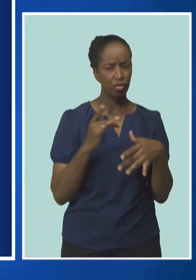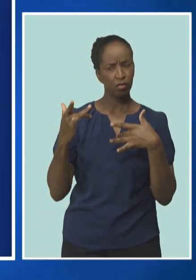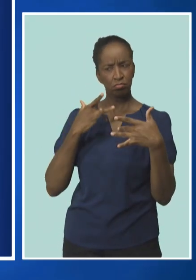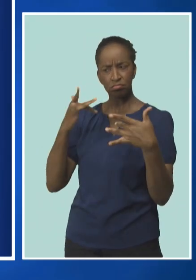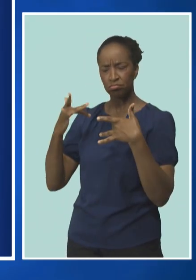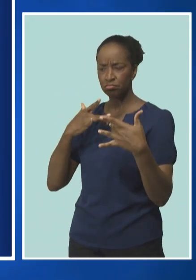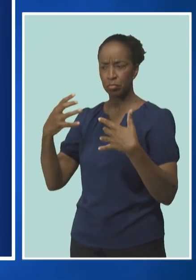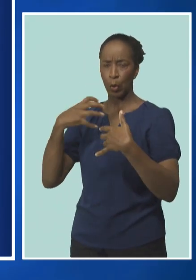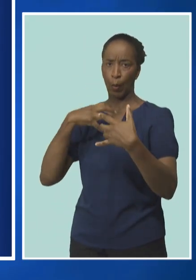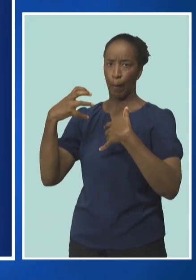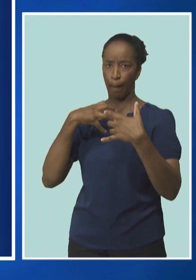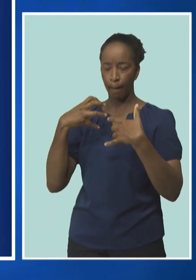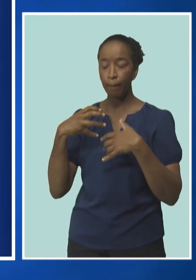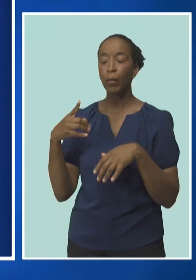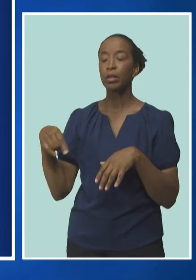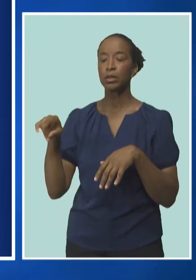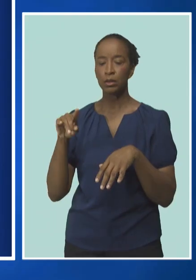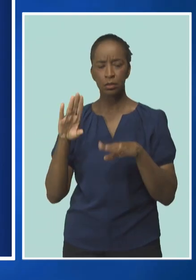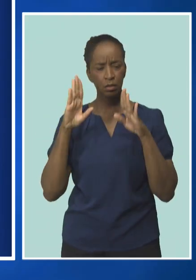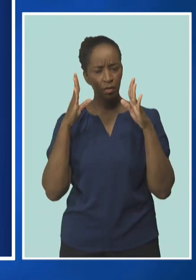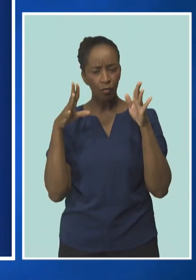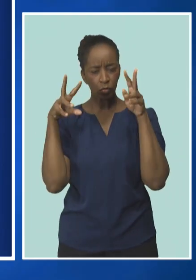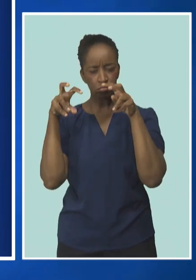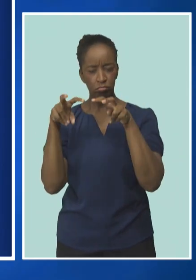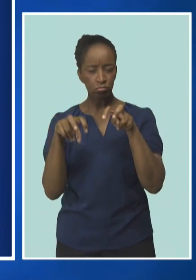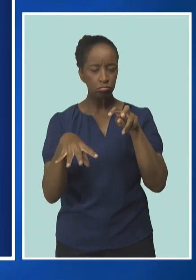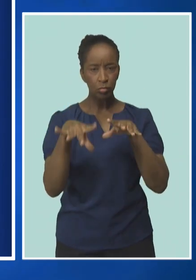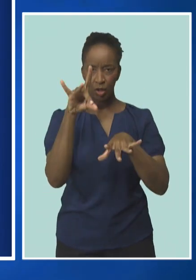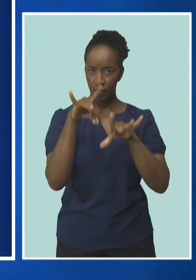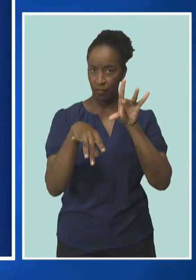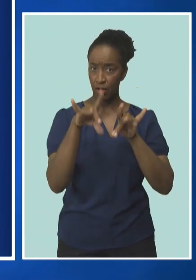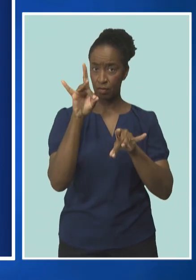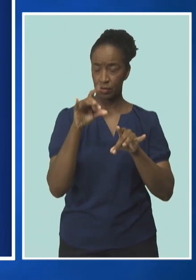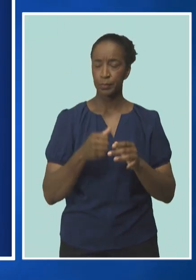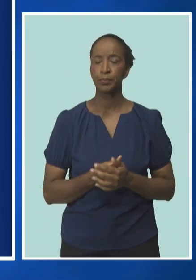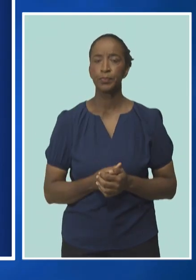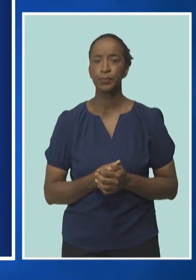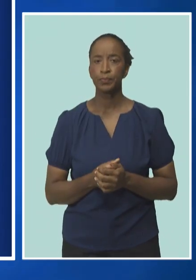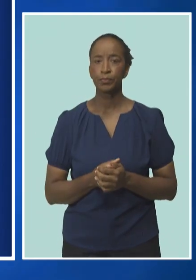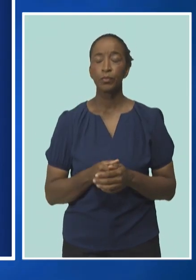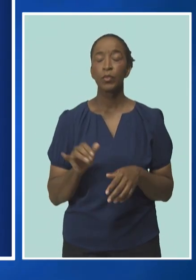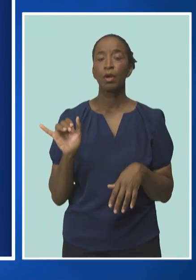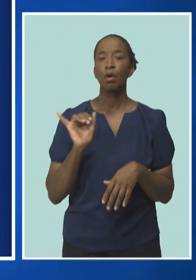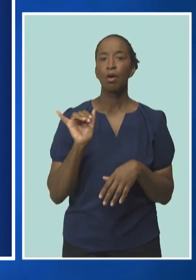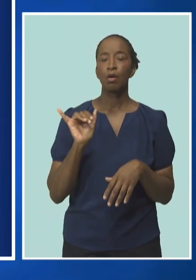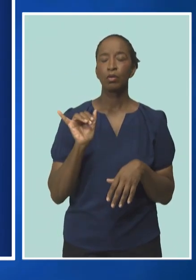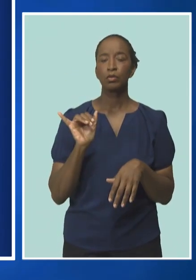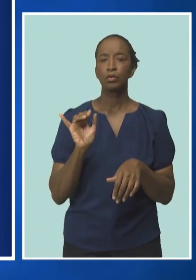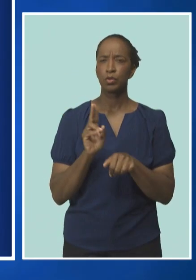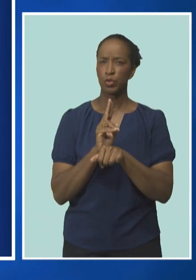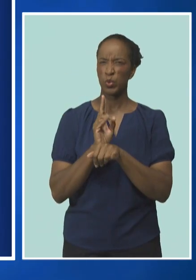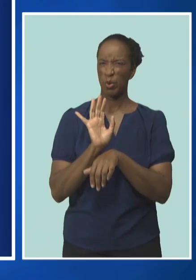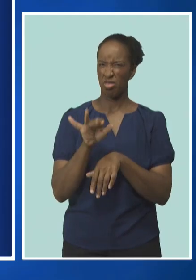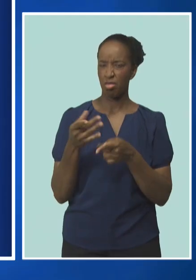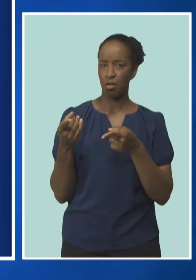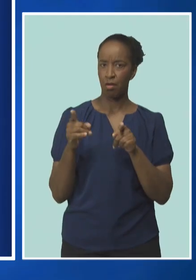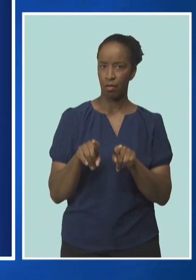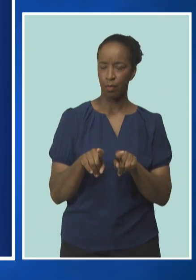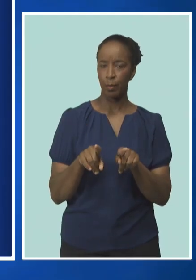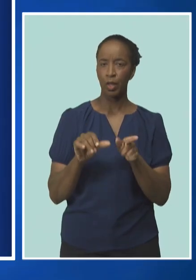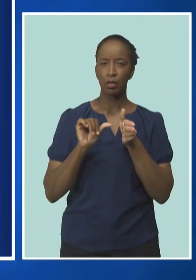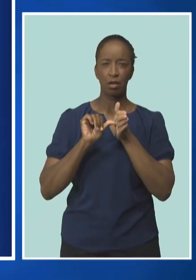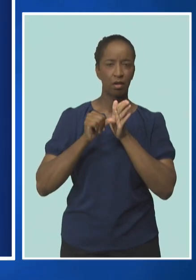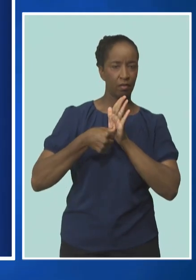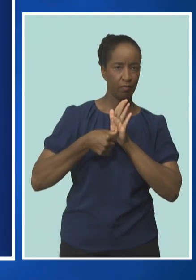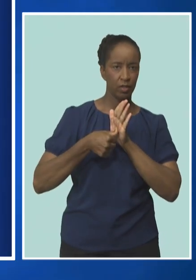the incident seriously and addressing the matter through its formal processes. They're also using this as an opportunity to reinforce